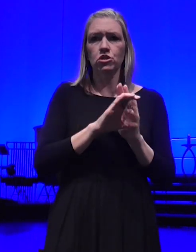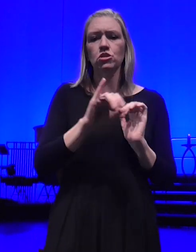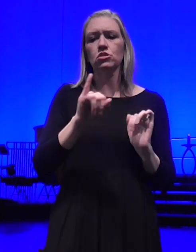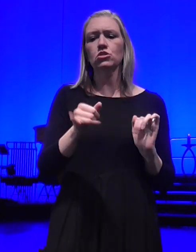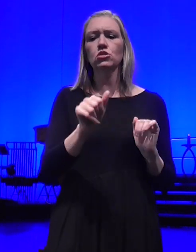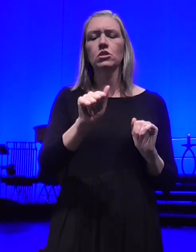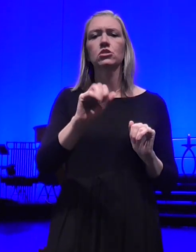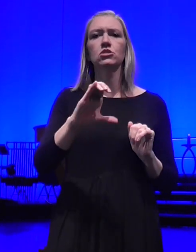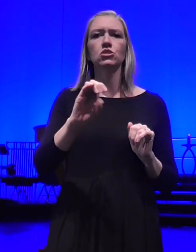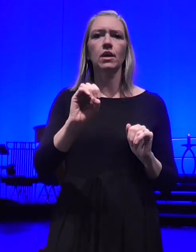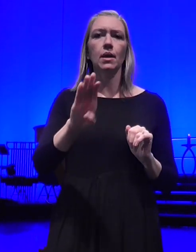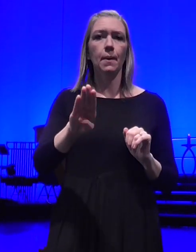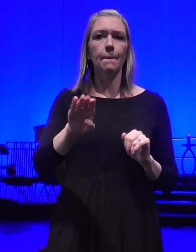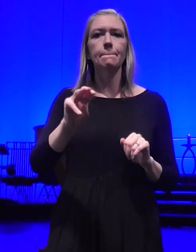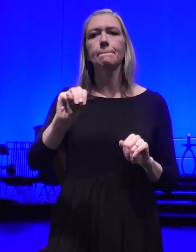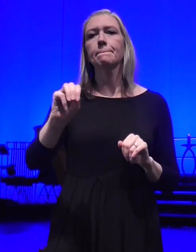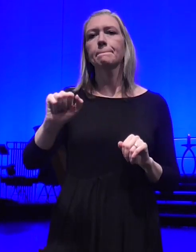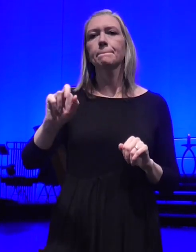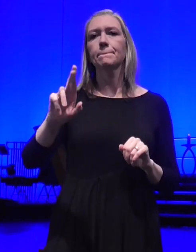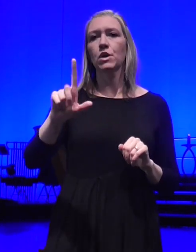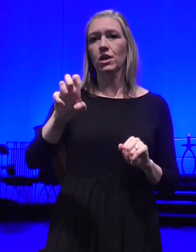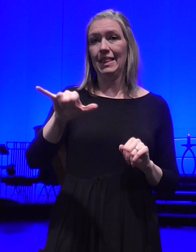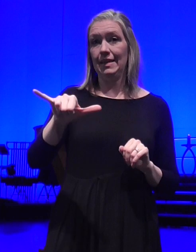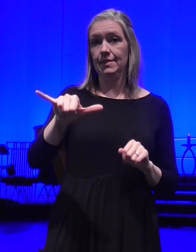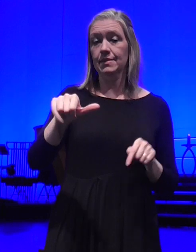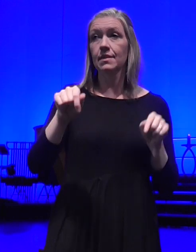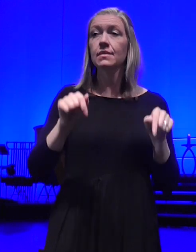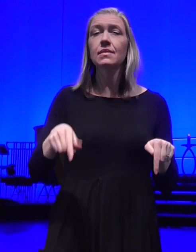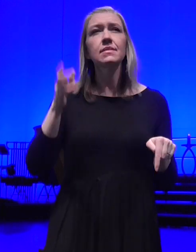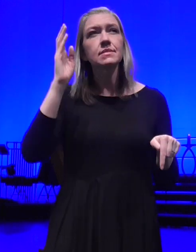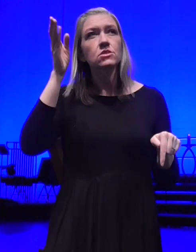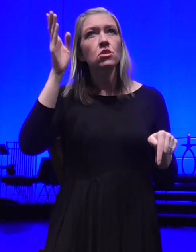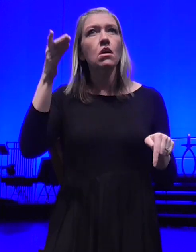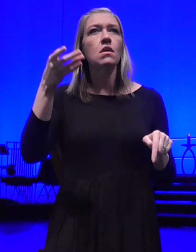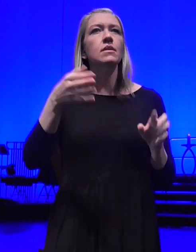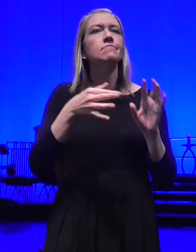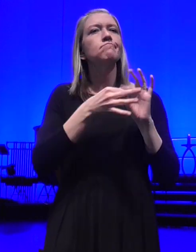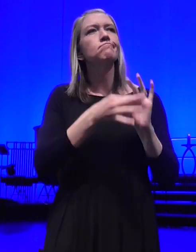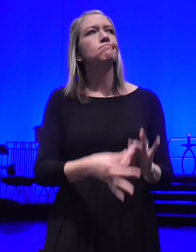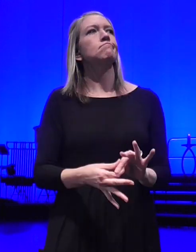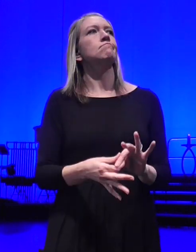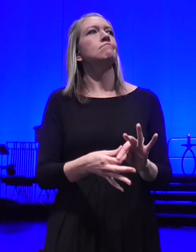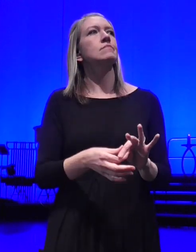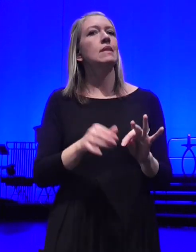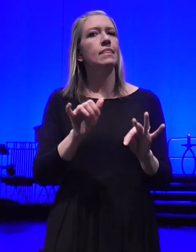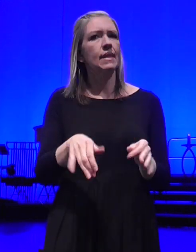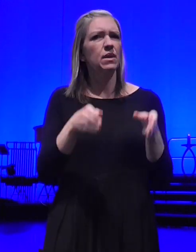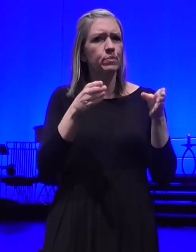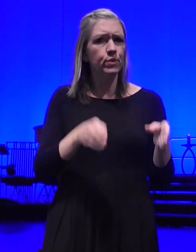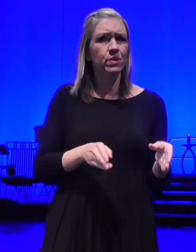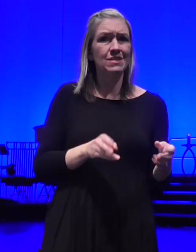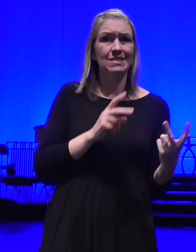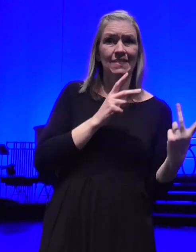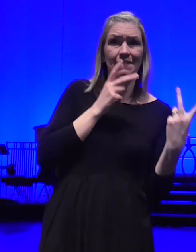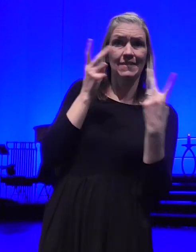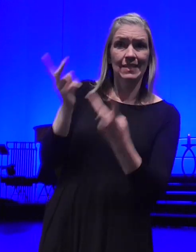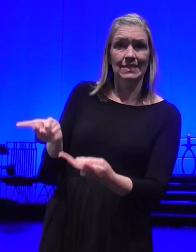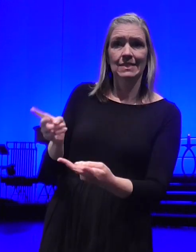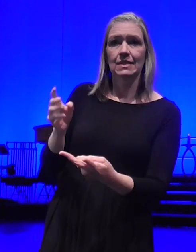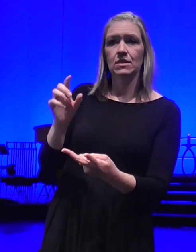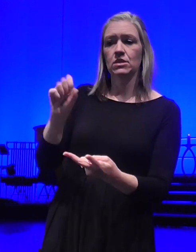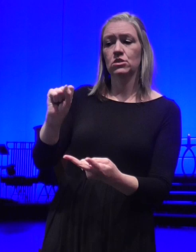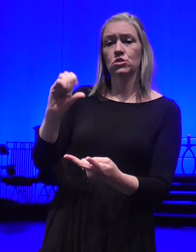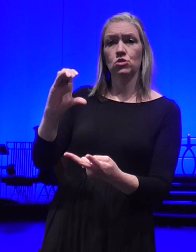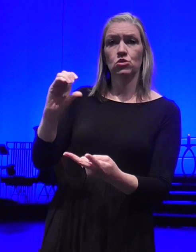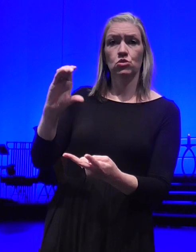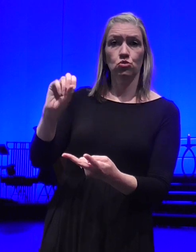in a way, this talk speaks to the fact that Jacob Marley came to see Ebenezer Scrooge right at the